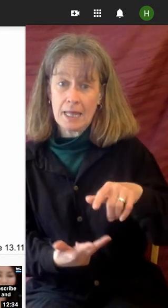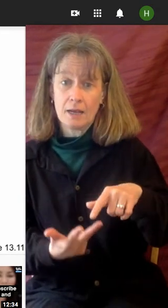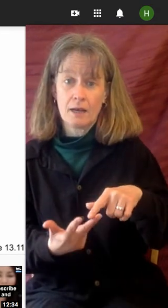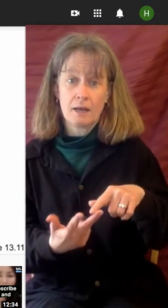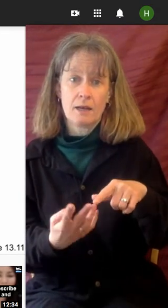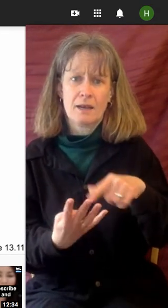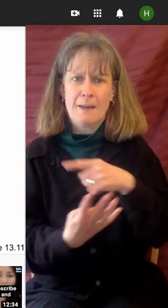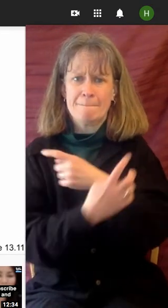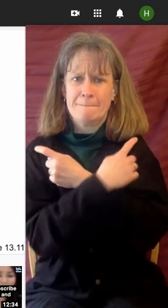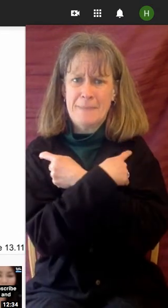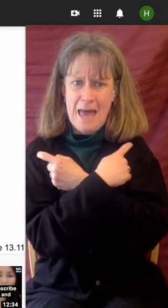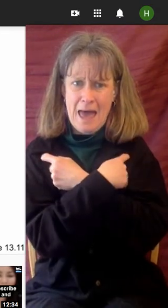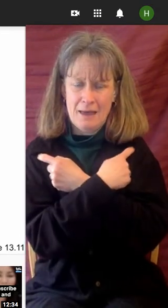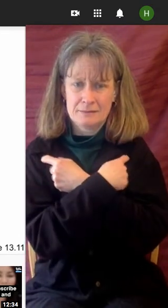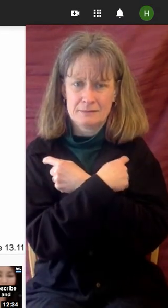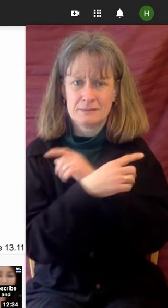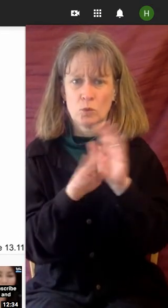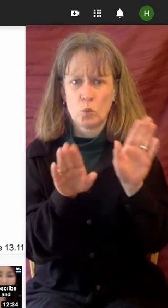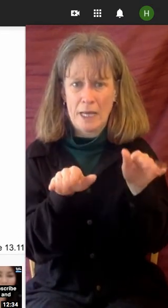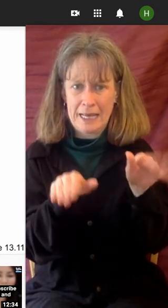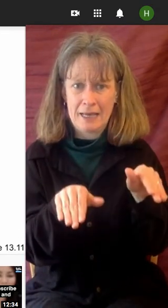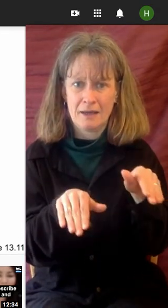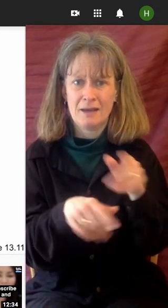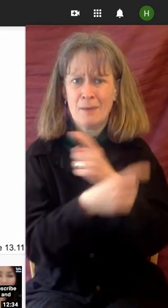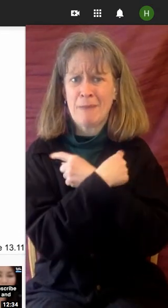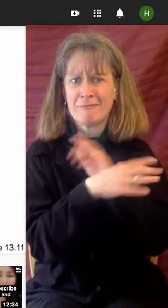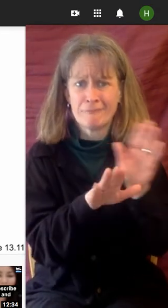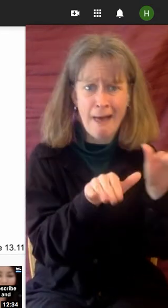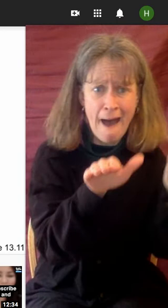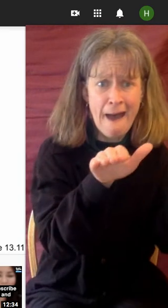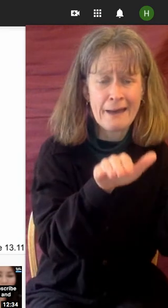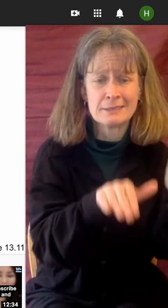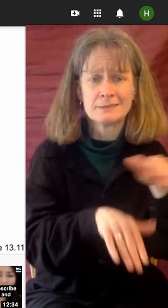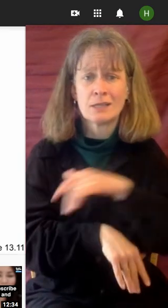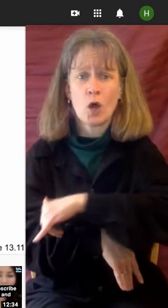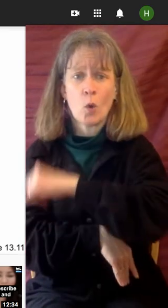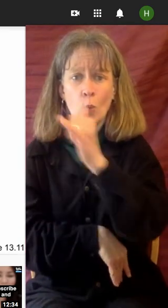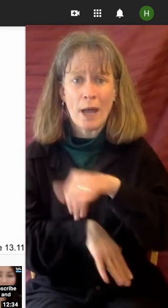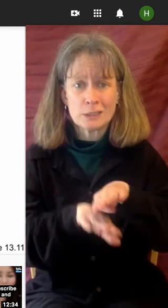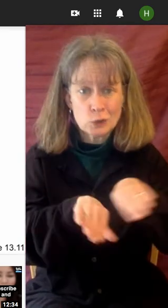whale swims, different function. A cat walks on its